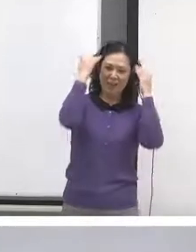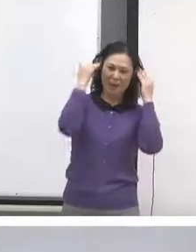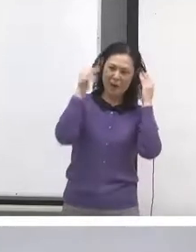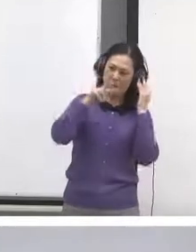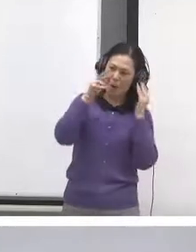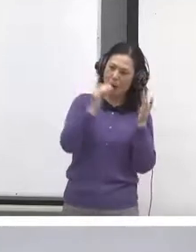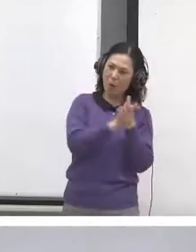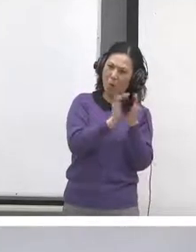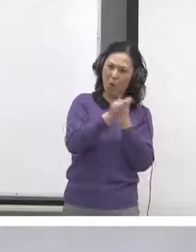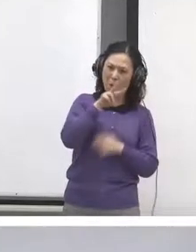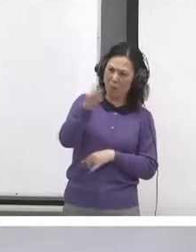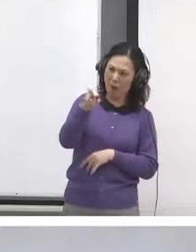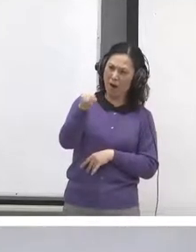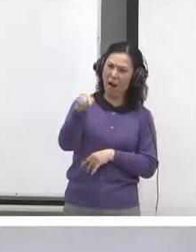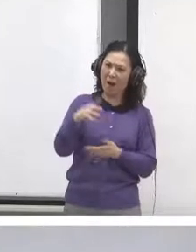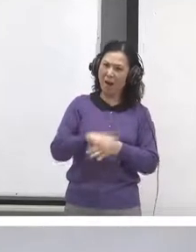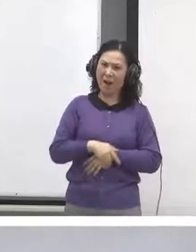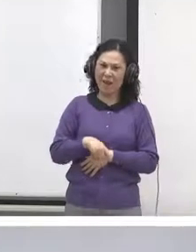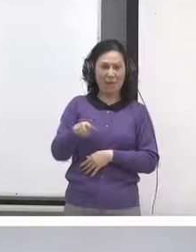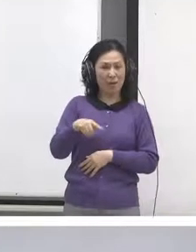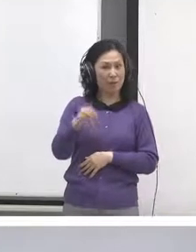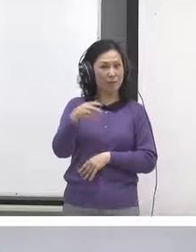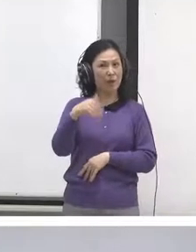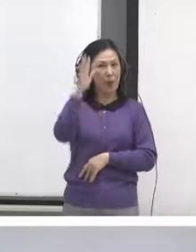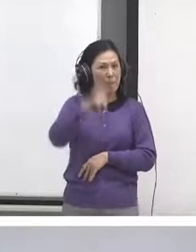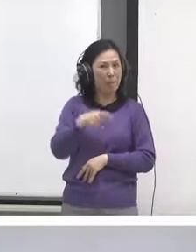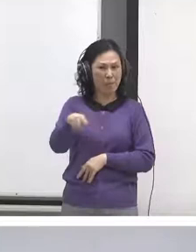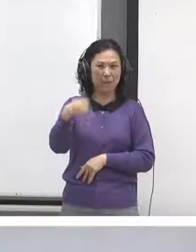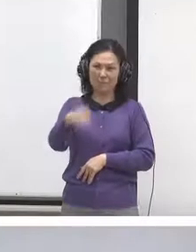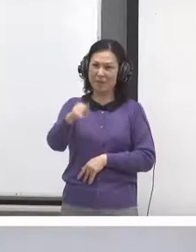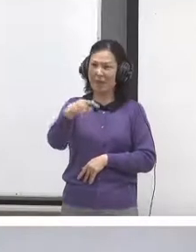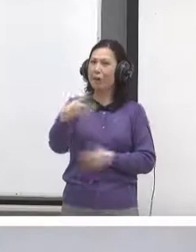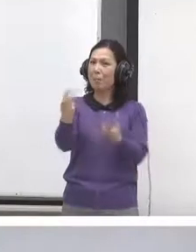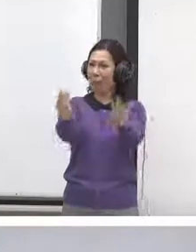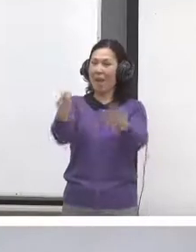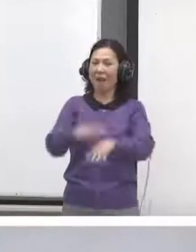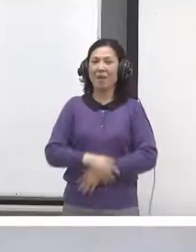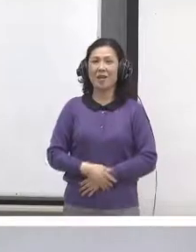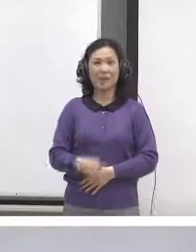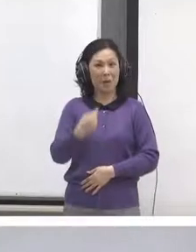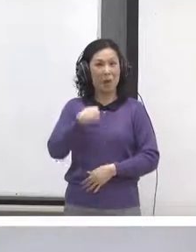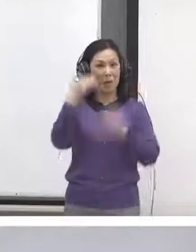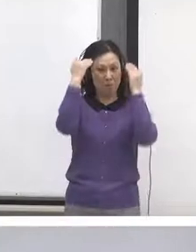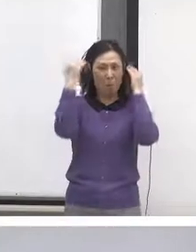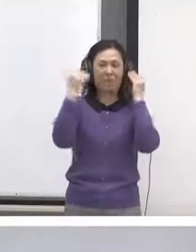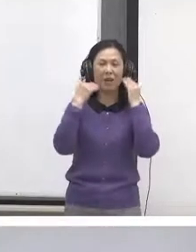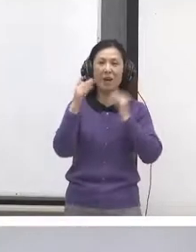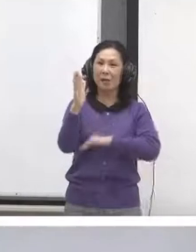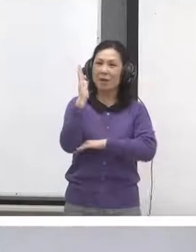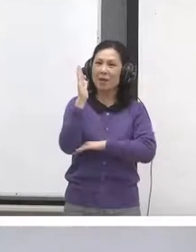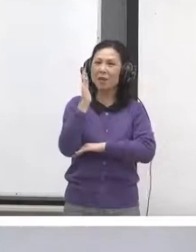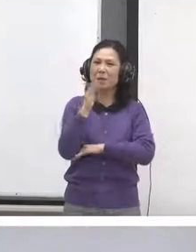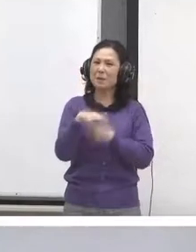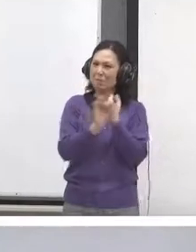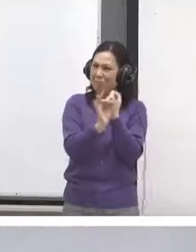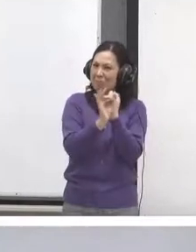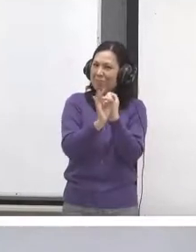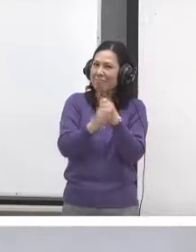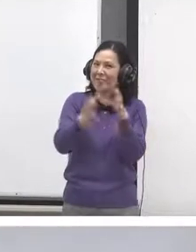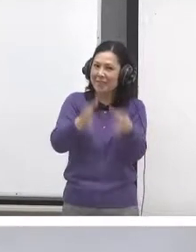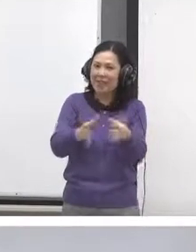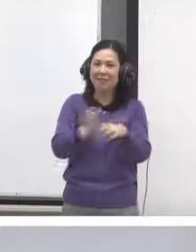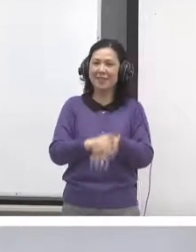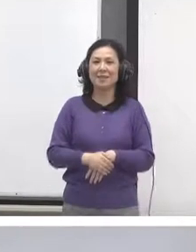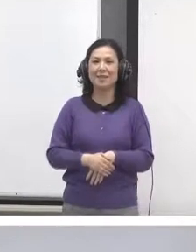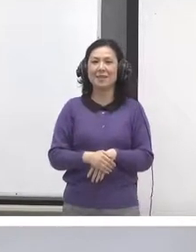that's not fun. Our government trying to build a tunnel from north to south and put the